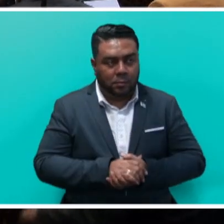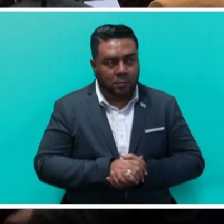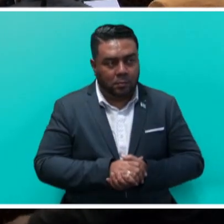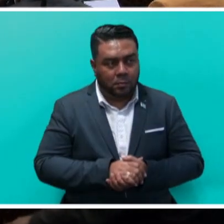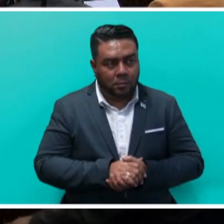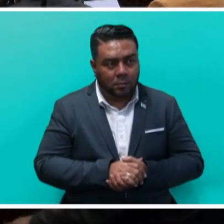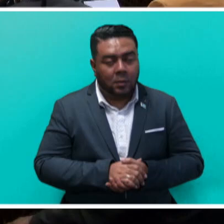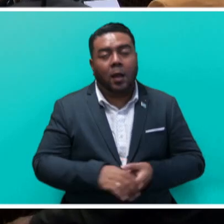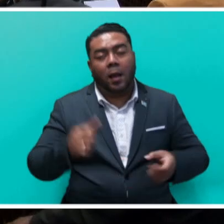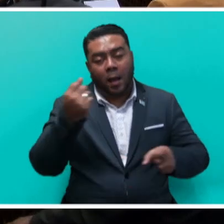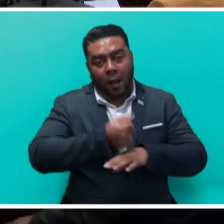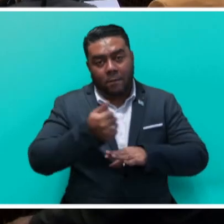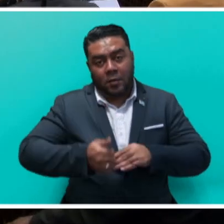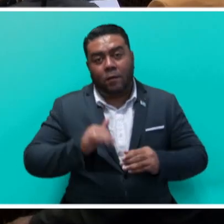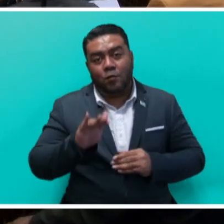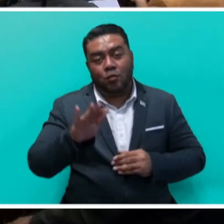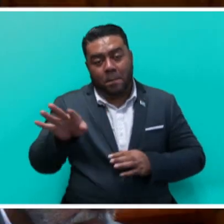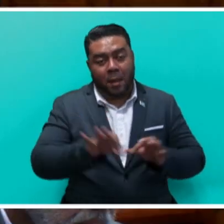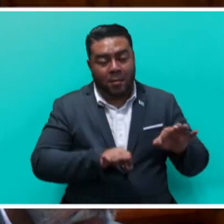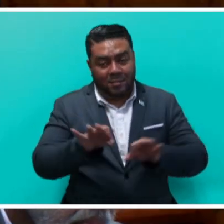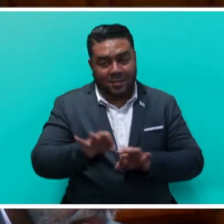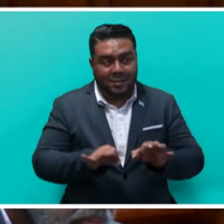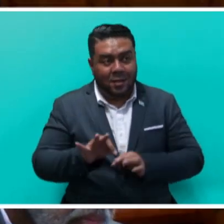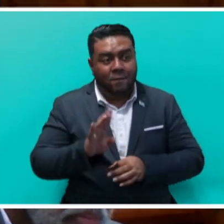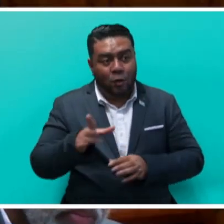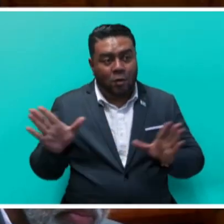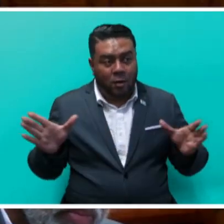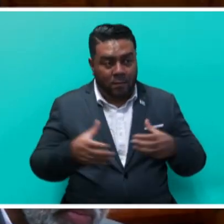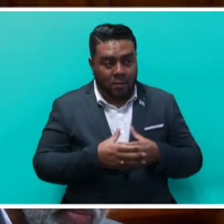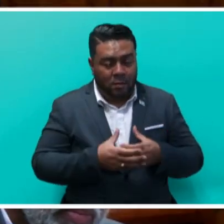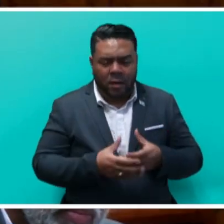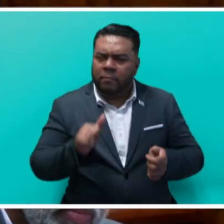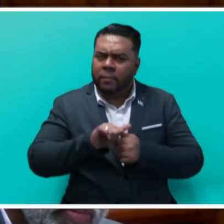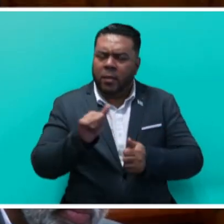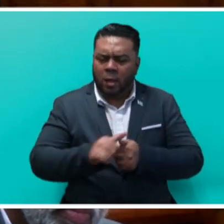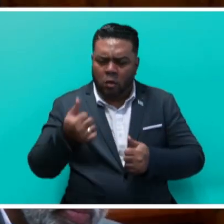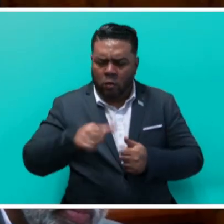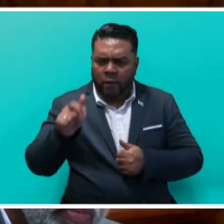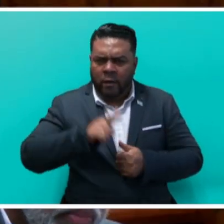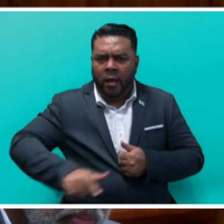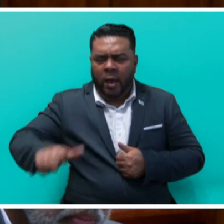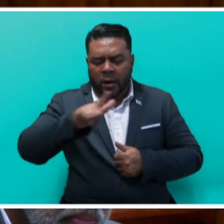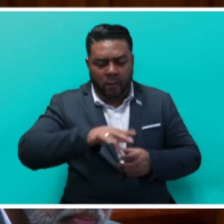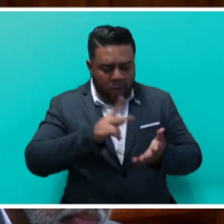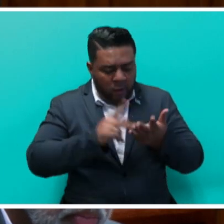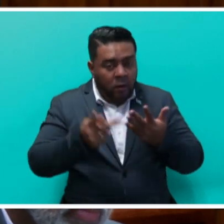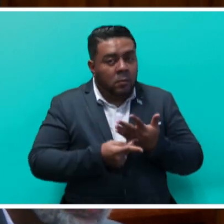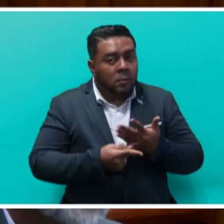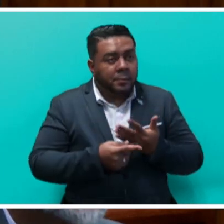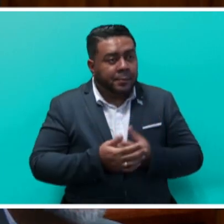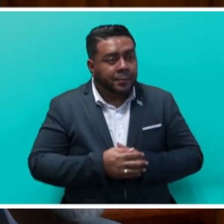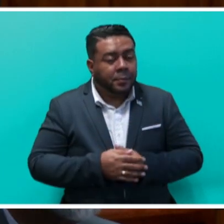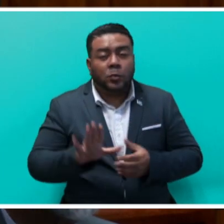regarding government's future plans for the Committee on Better Utilisation of Land programme that